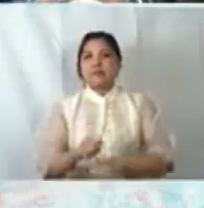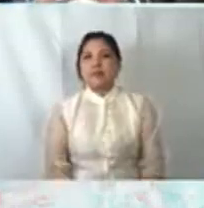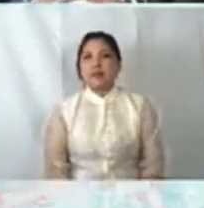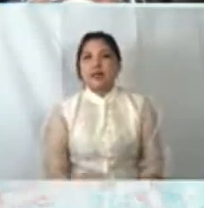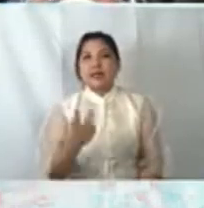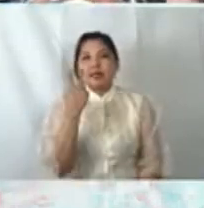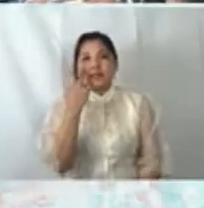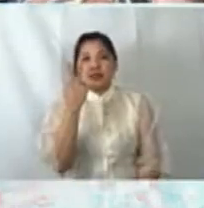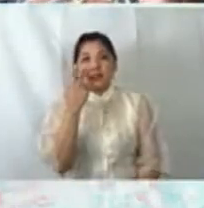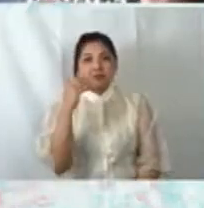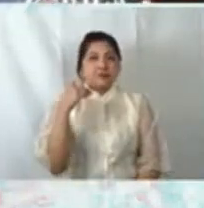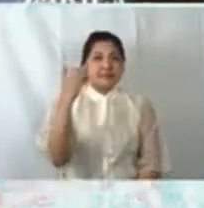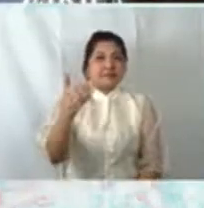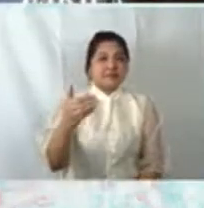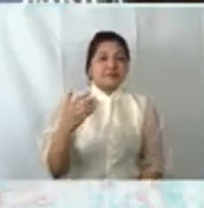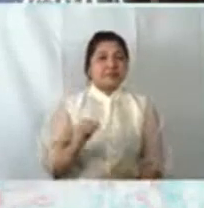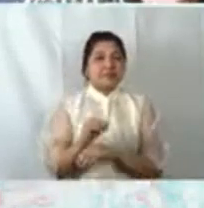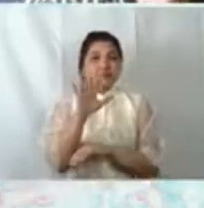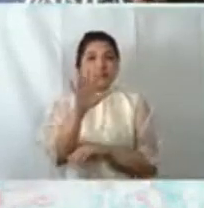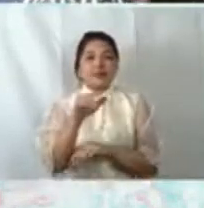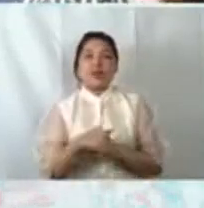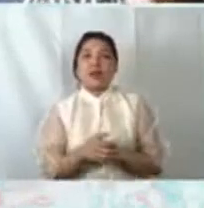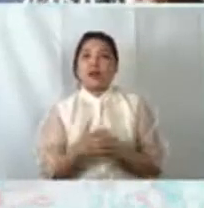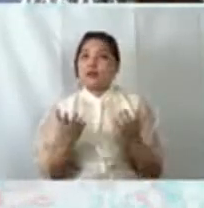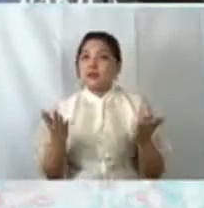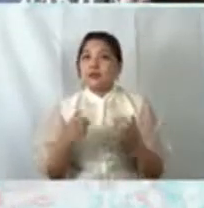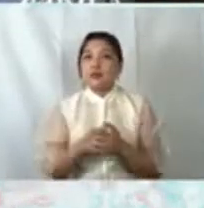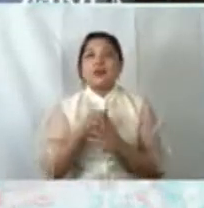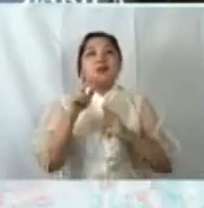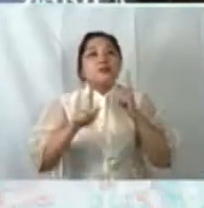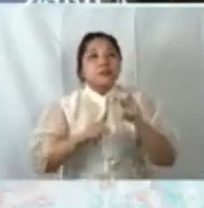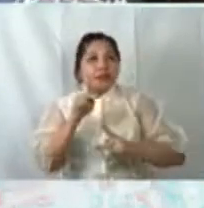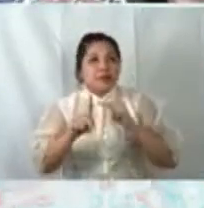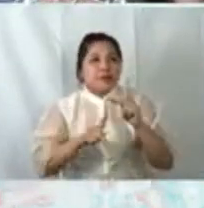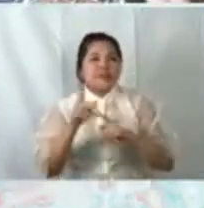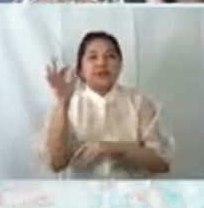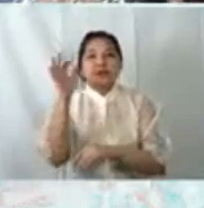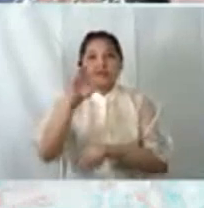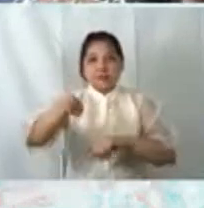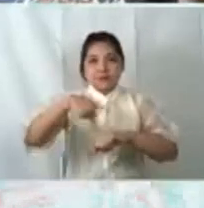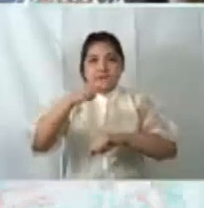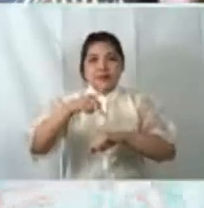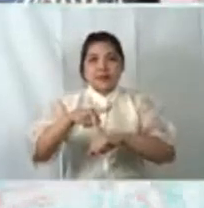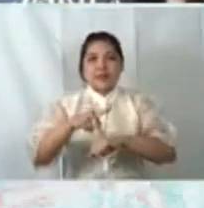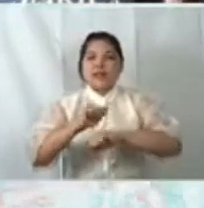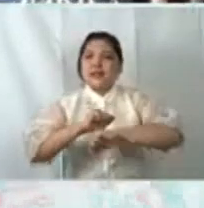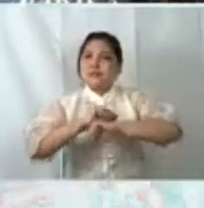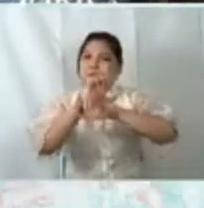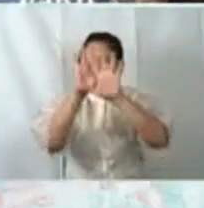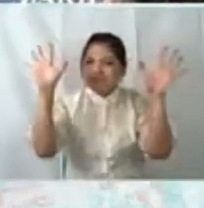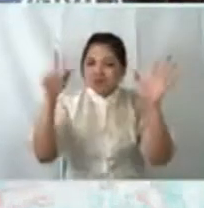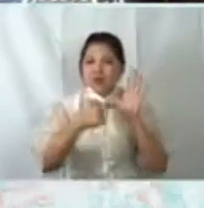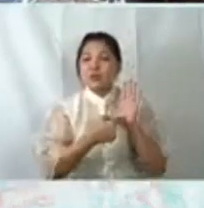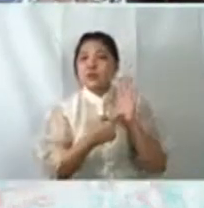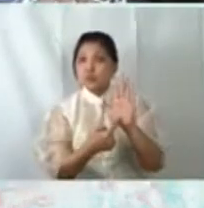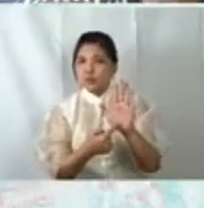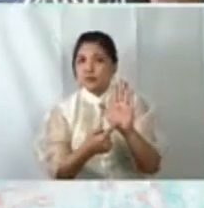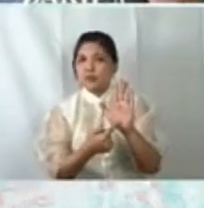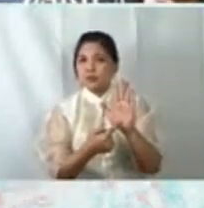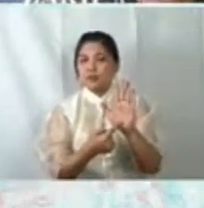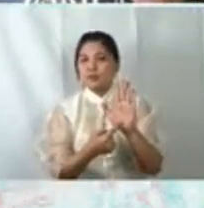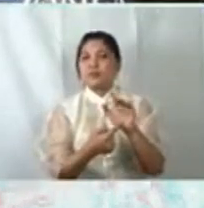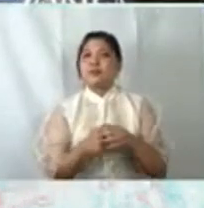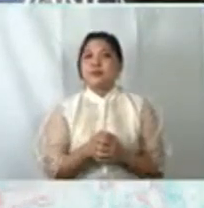next line. And whereas the people of the Philippines have clearly demonstrated